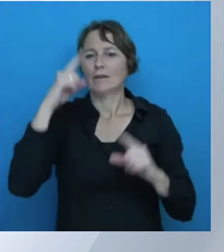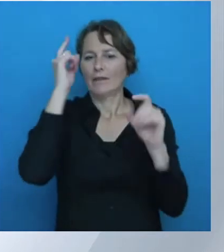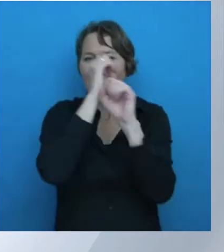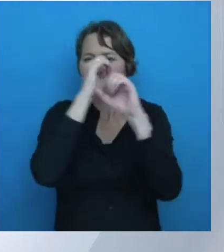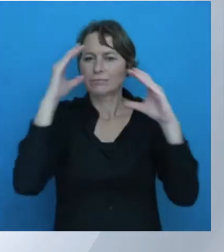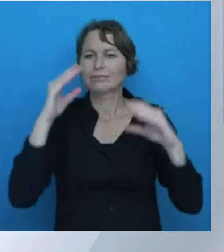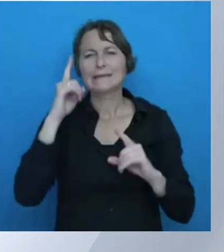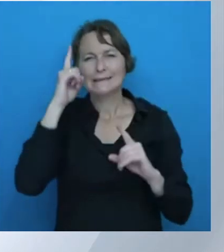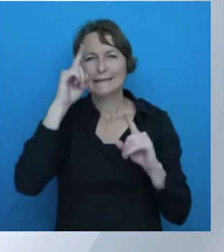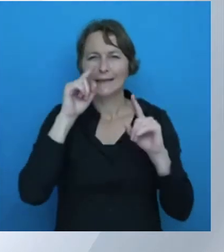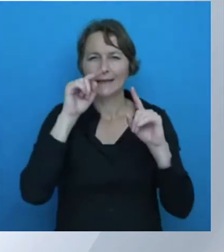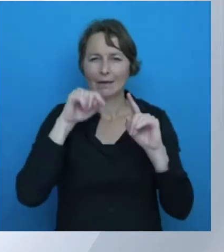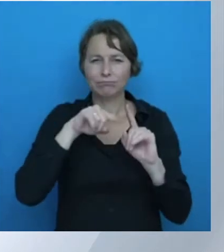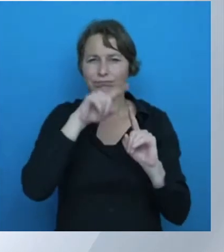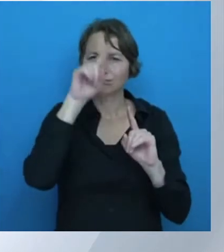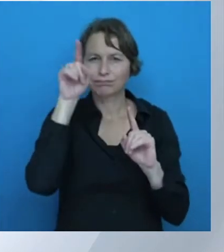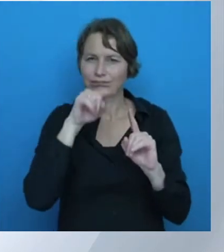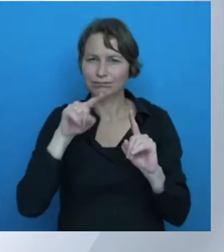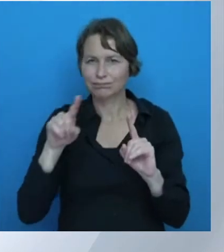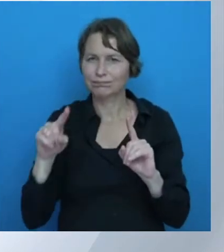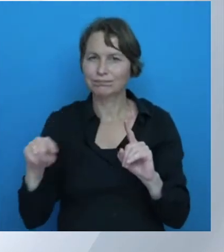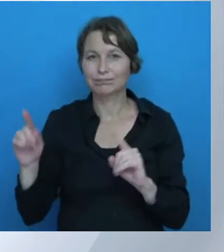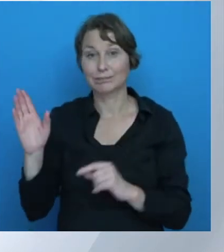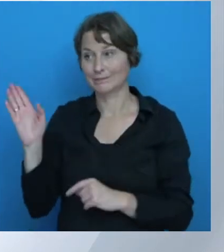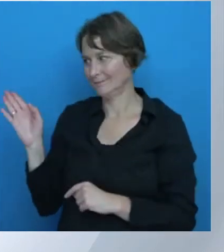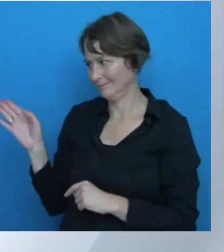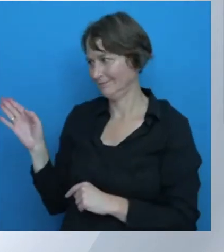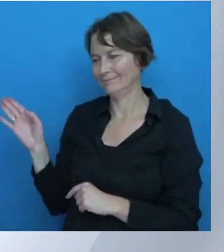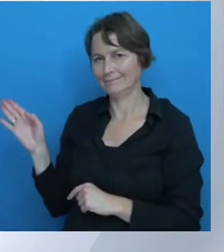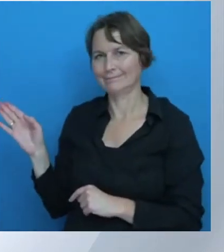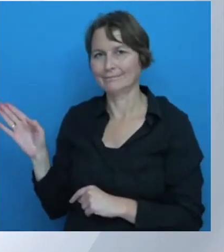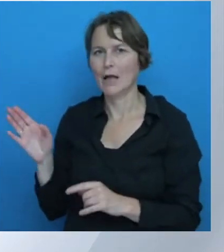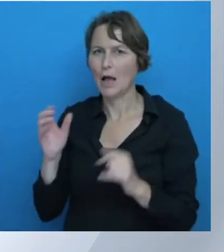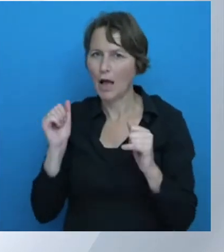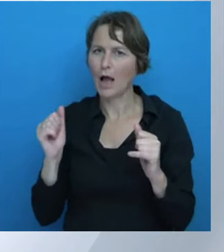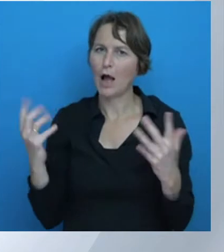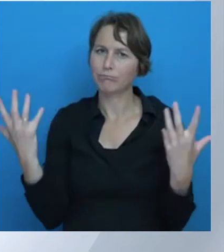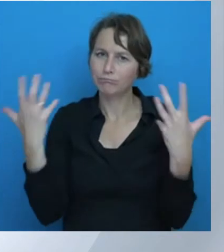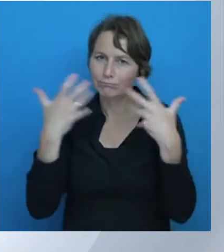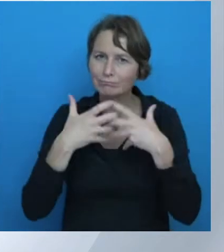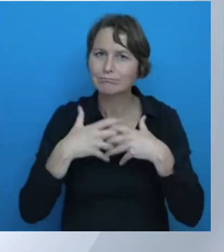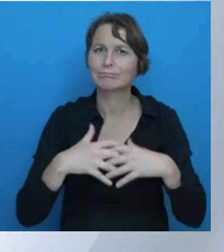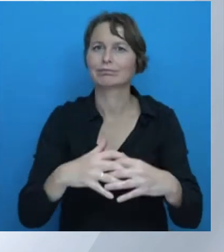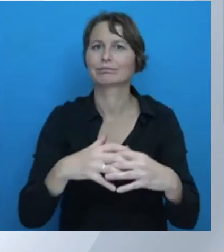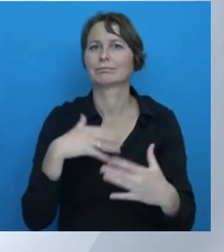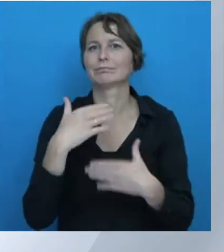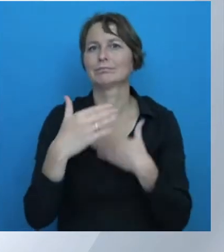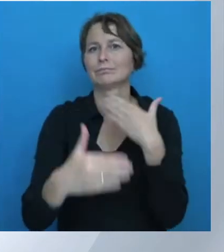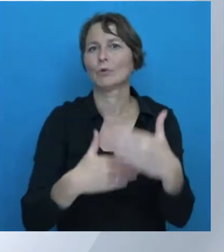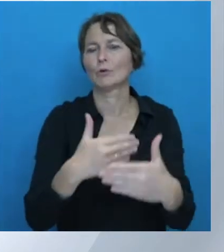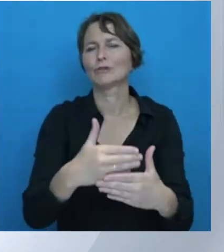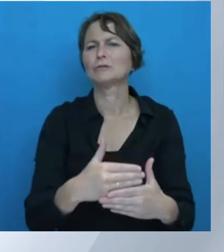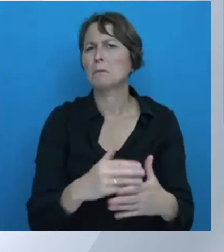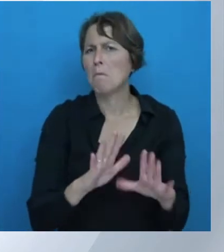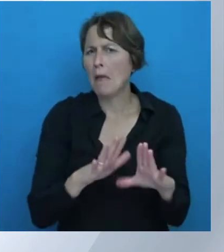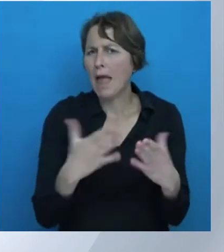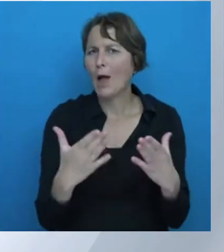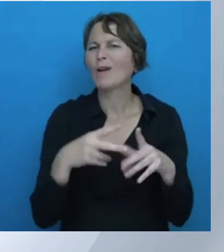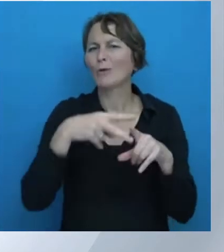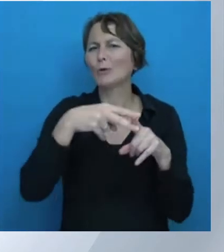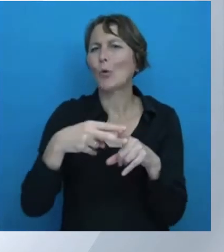your actual agile processes. And you can do this with the tools that I'm about to show you.